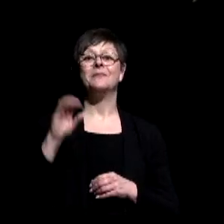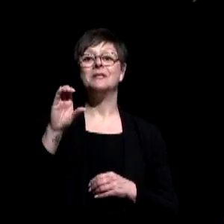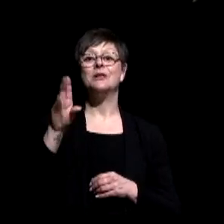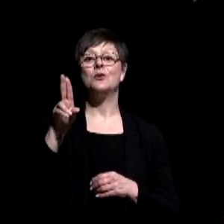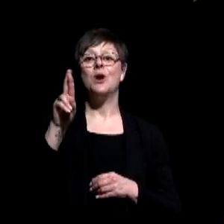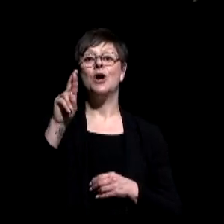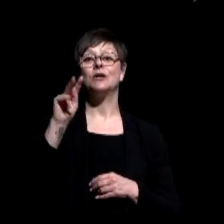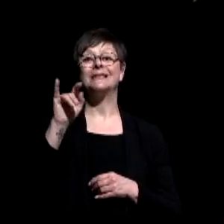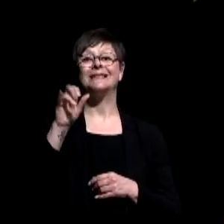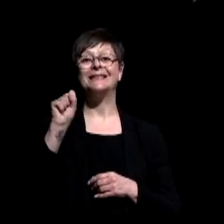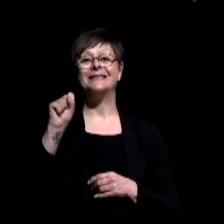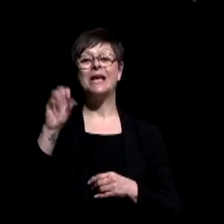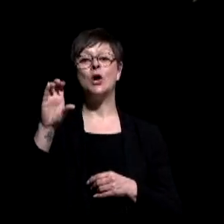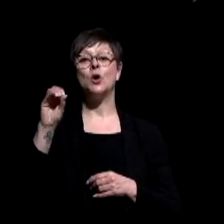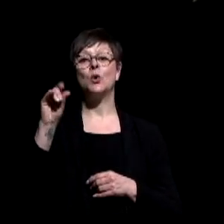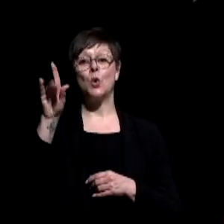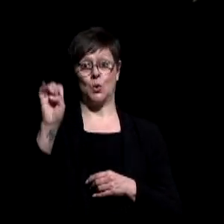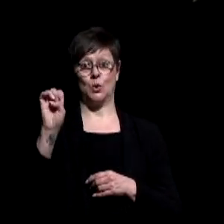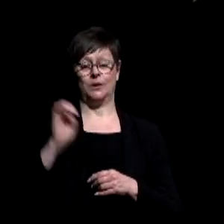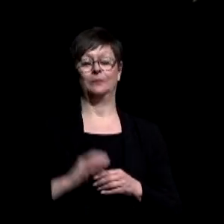Curtis Cook.